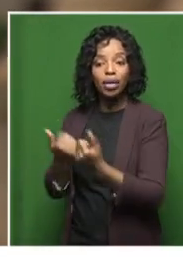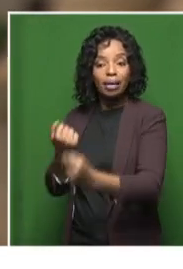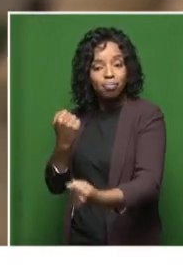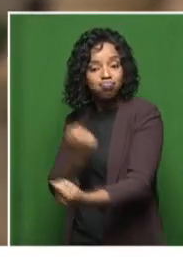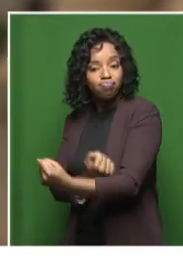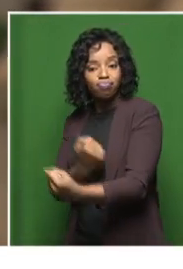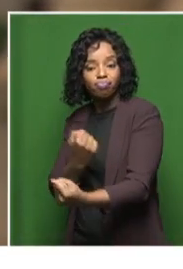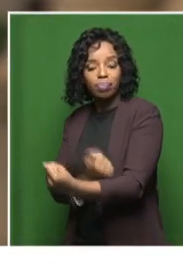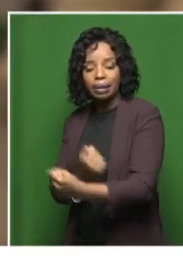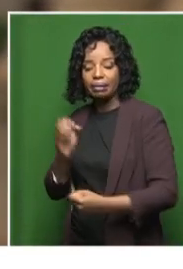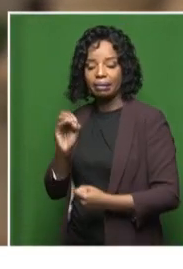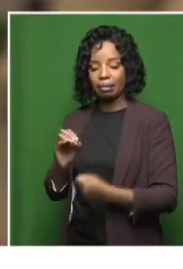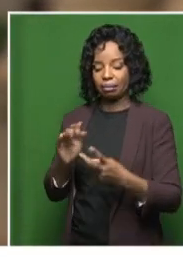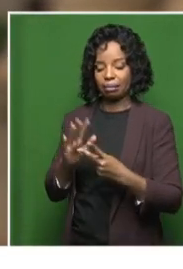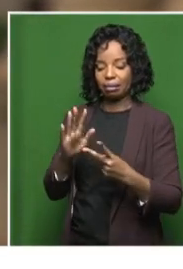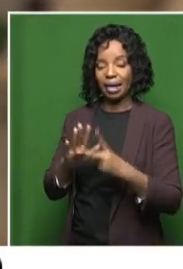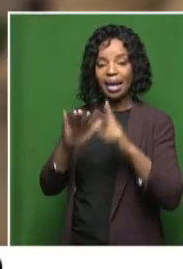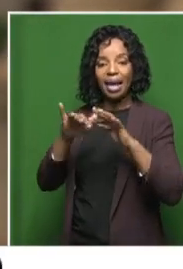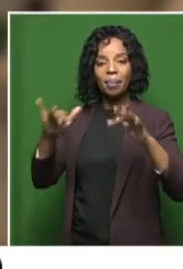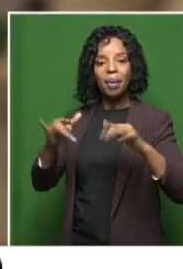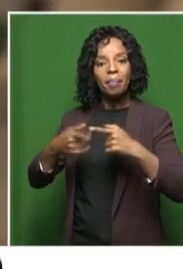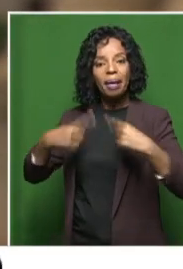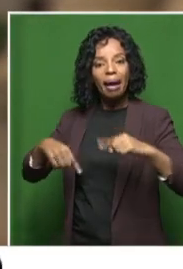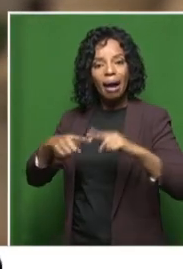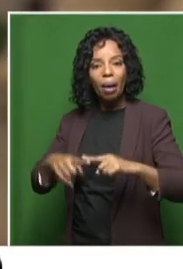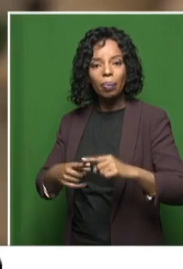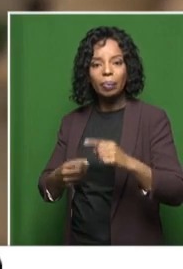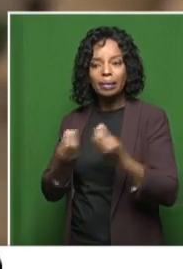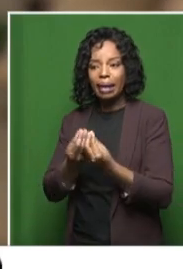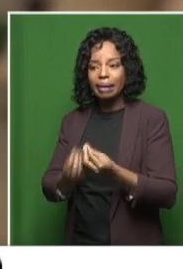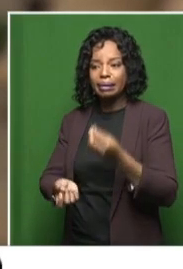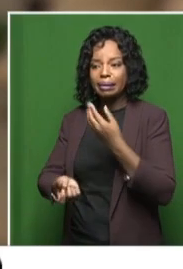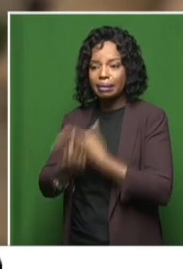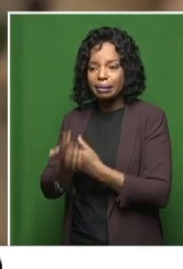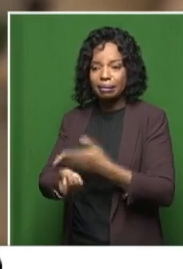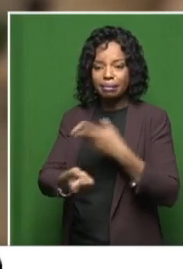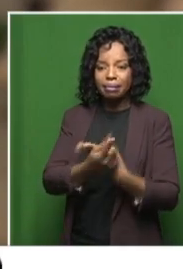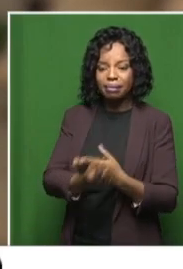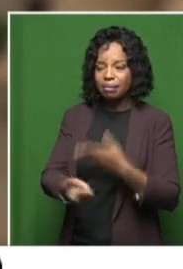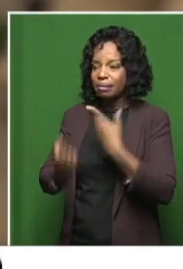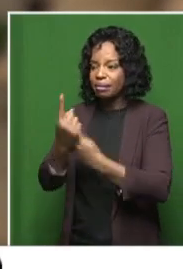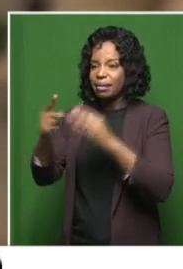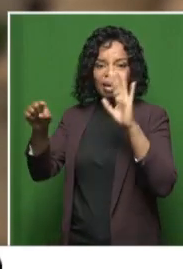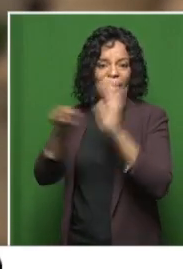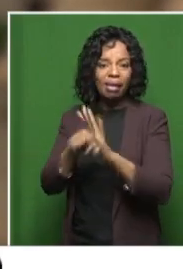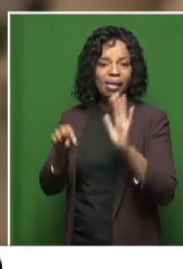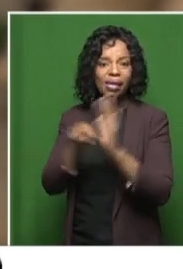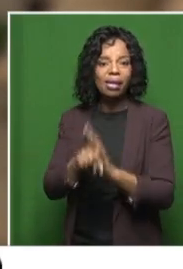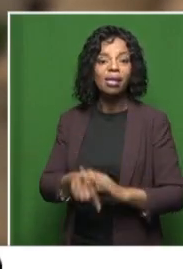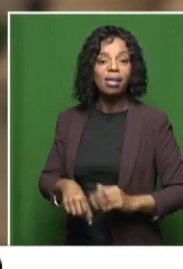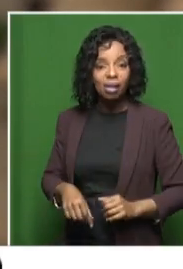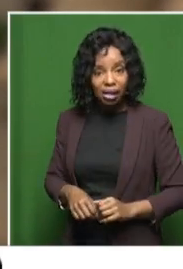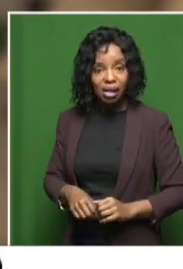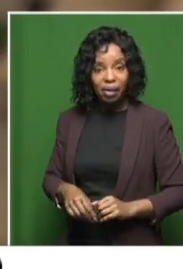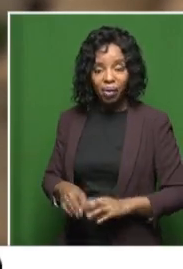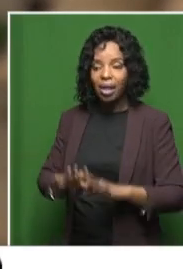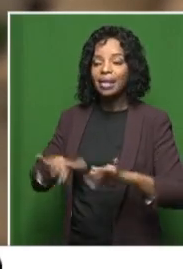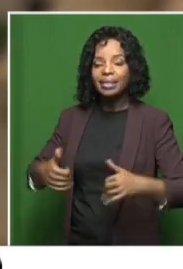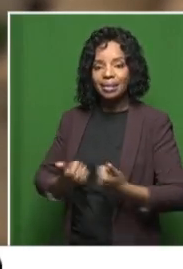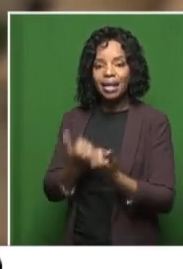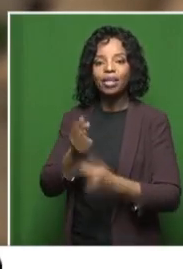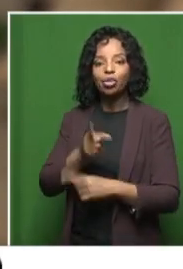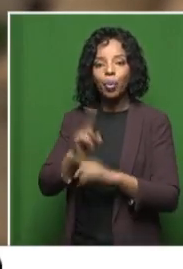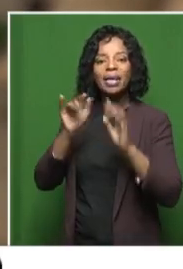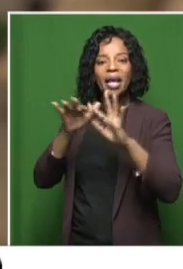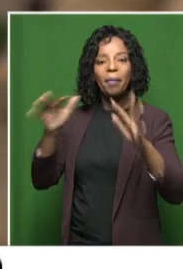ills in our communities. But the biggest challenge with drug trafficking actually is about the people who are producing the drugs, the people